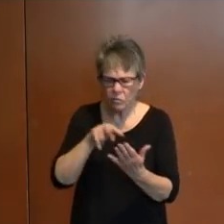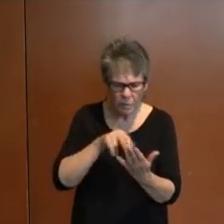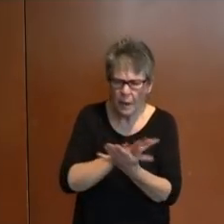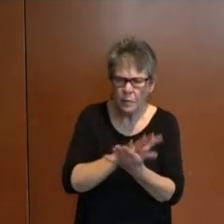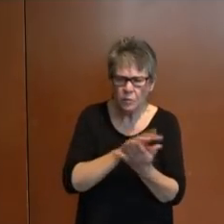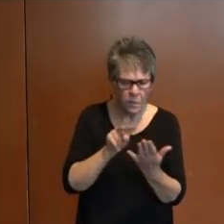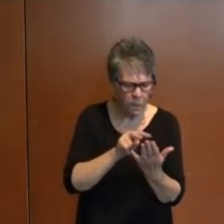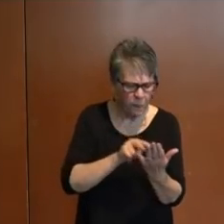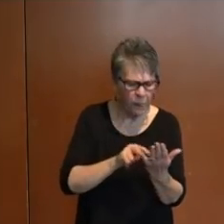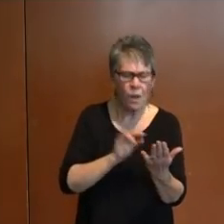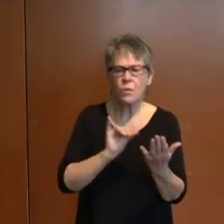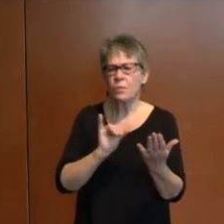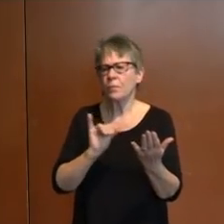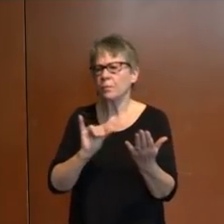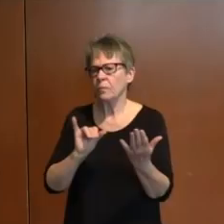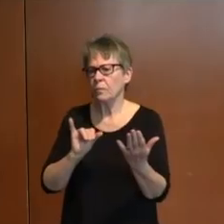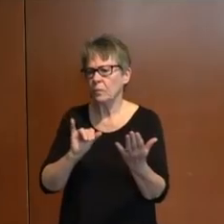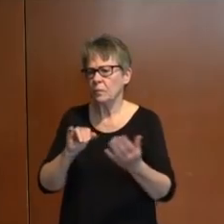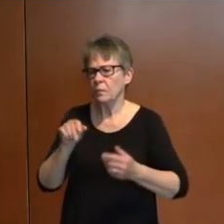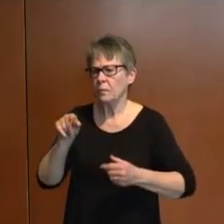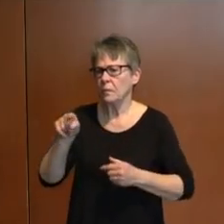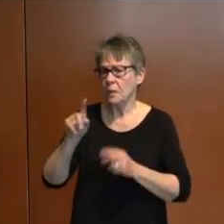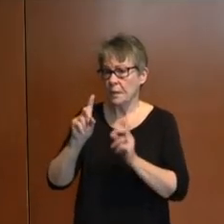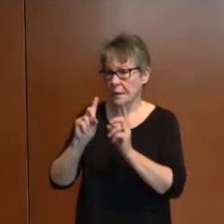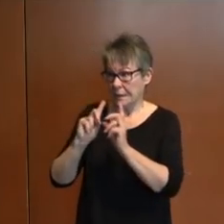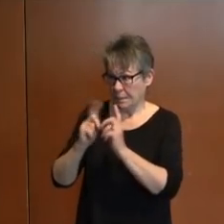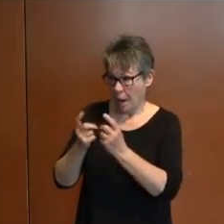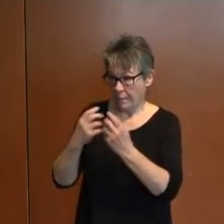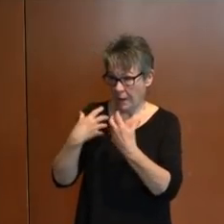Commissioner, do you think all existing hospital